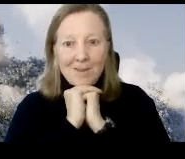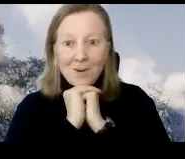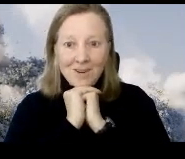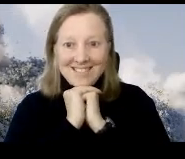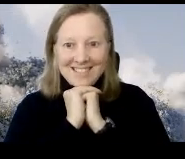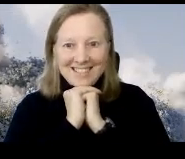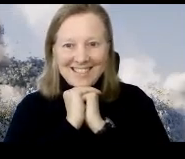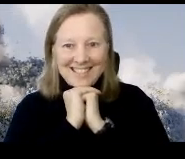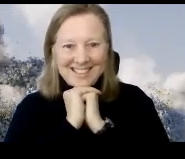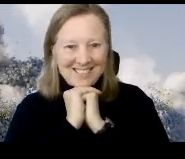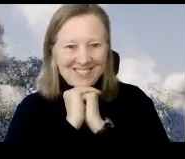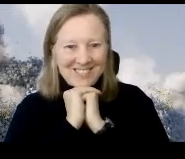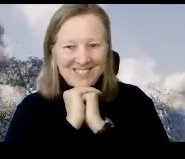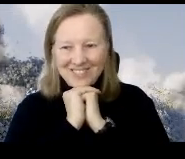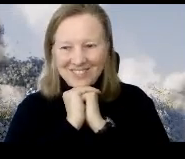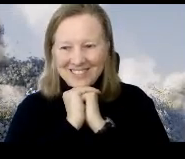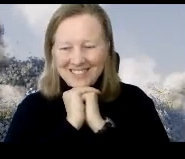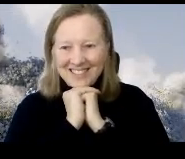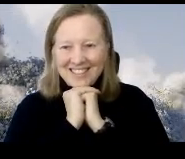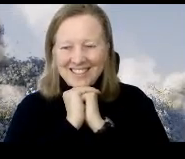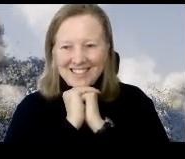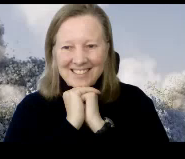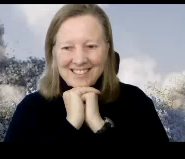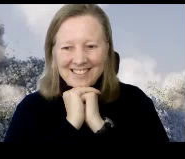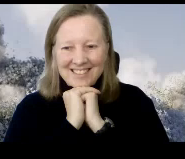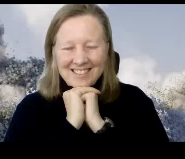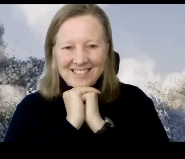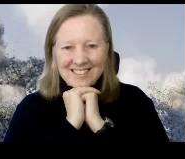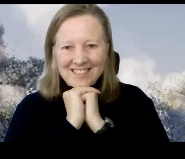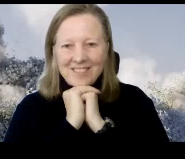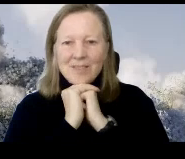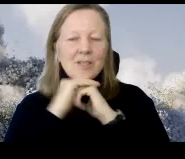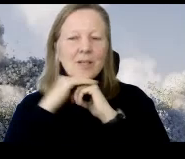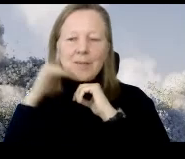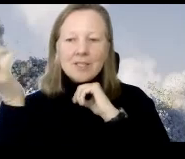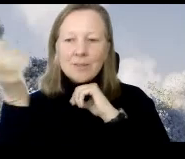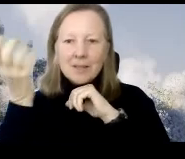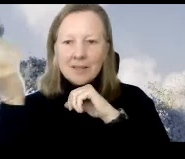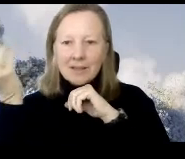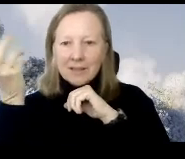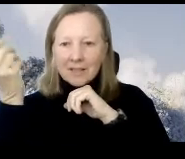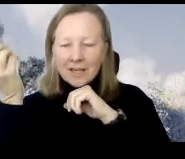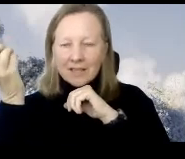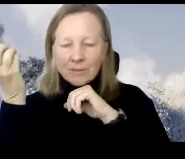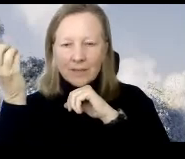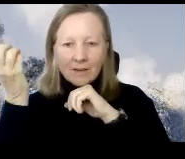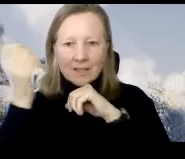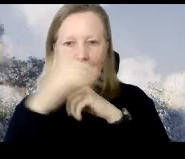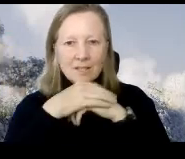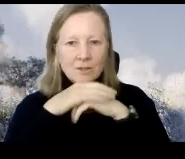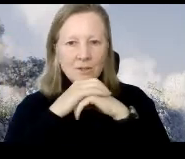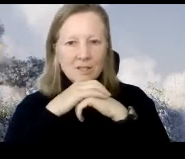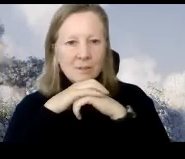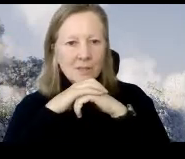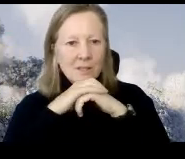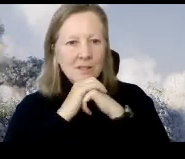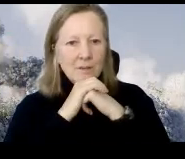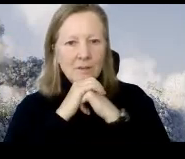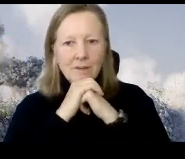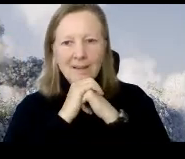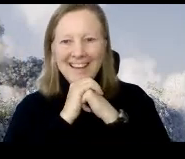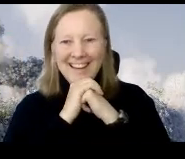her. Okay. Oh, great. Thank you so much, Caroline. Yeah. Wonderful. Thank you. Sorry, I'm not answering the text right now because I can't do two things at